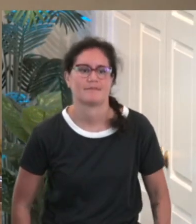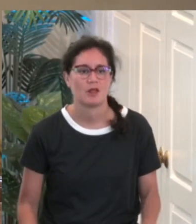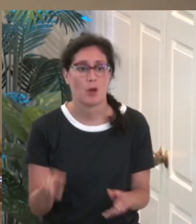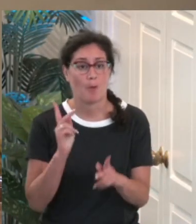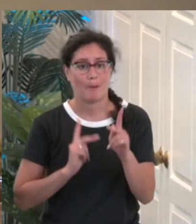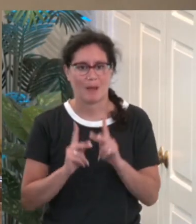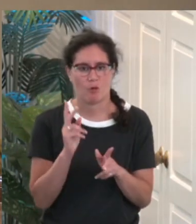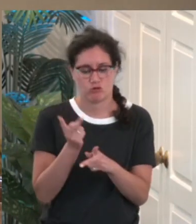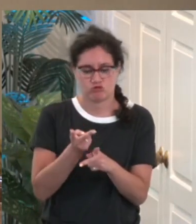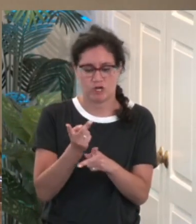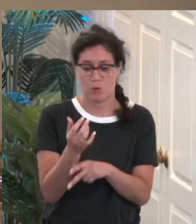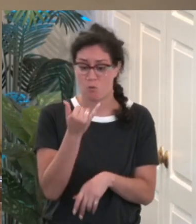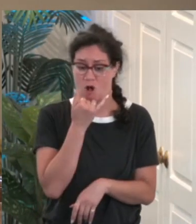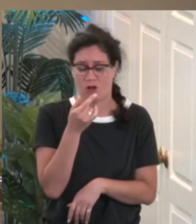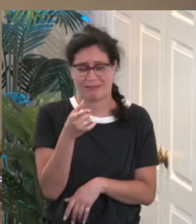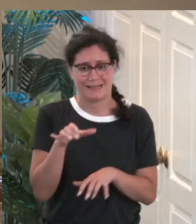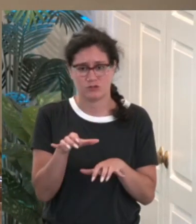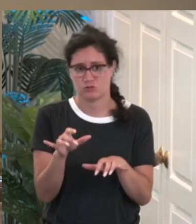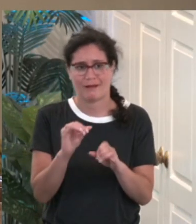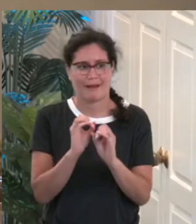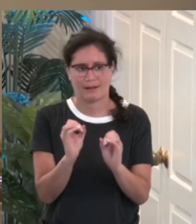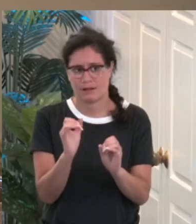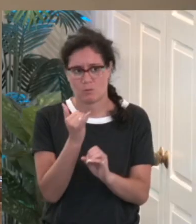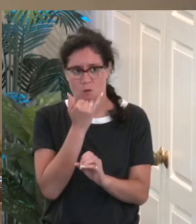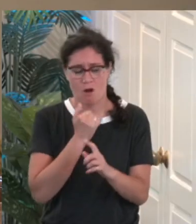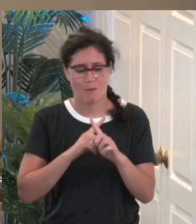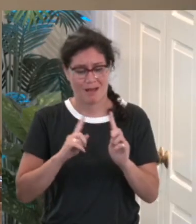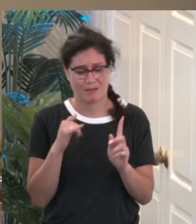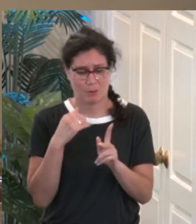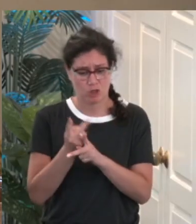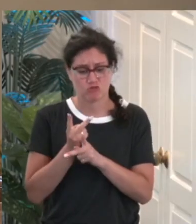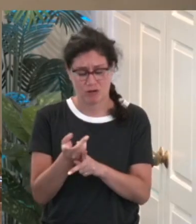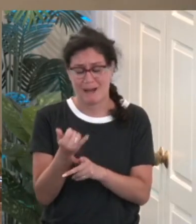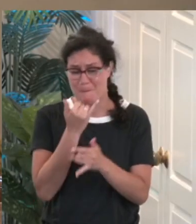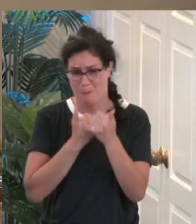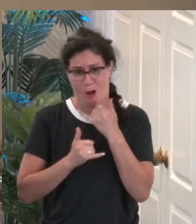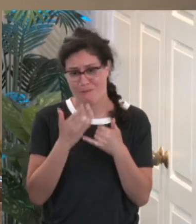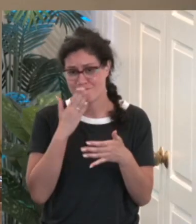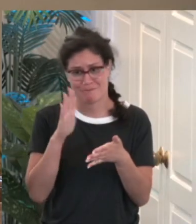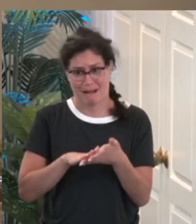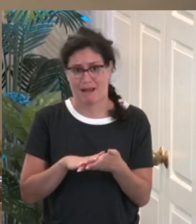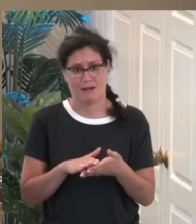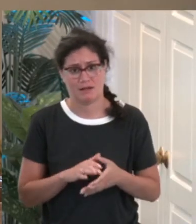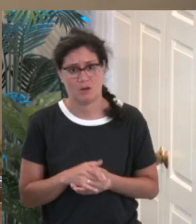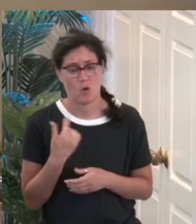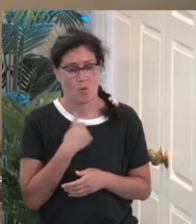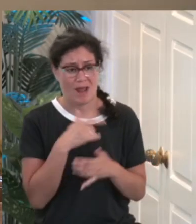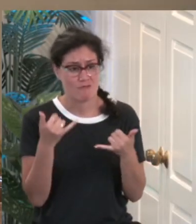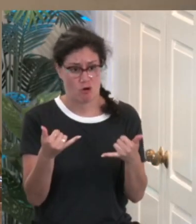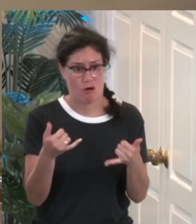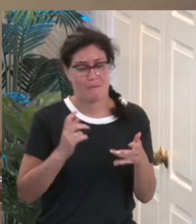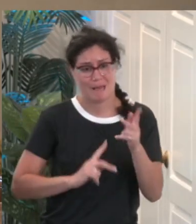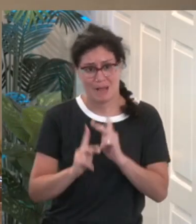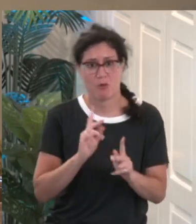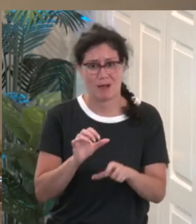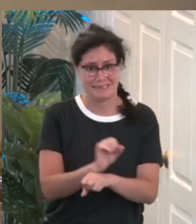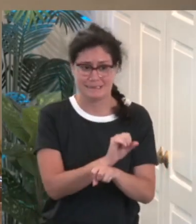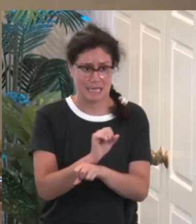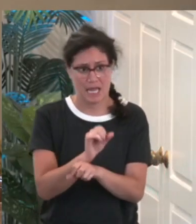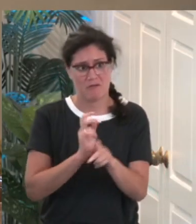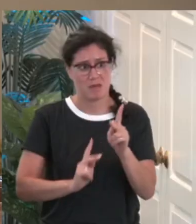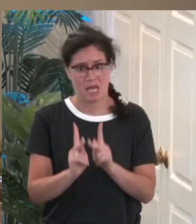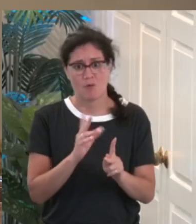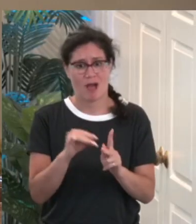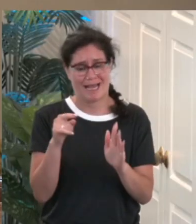are. And because of that, they are treated wrong. We have a country that enslaved folks and killed the